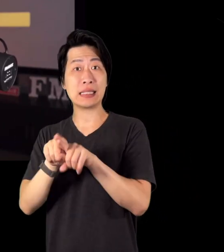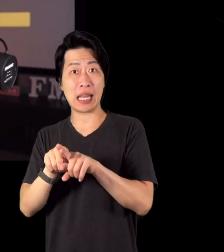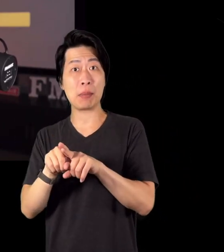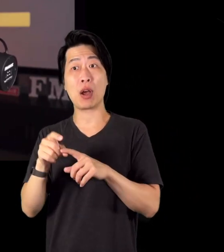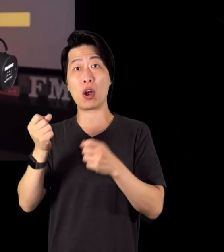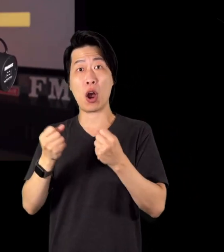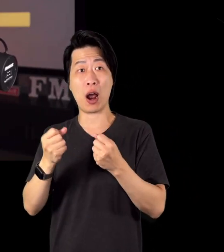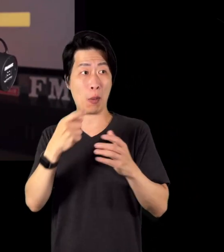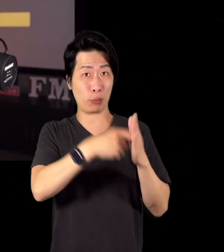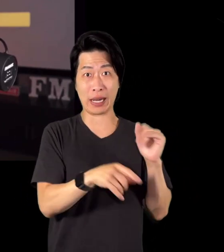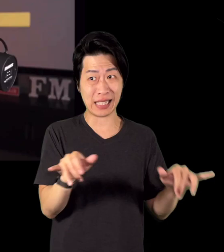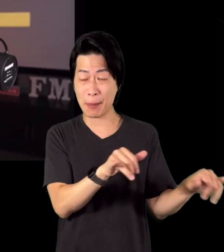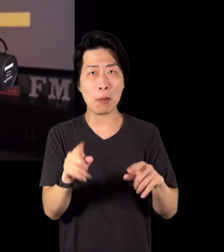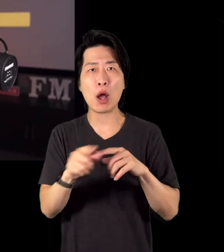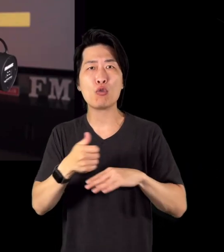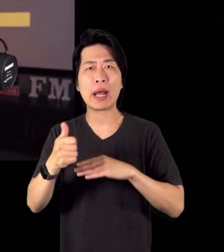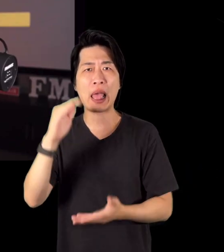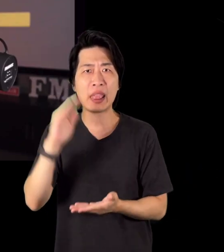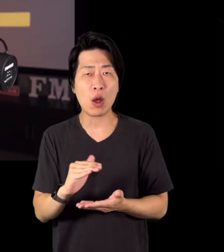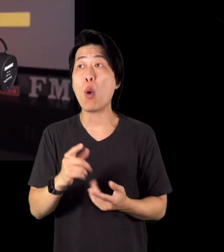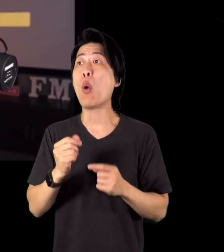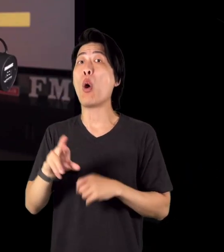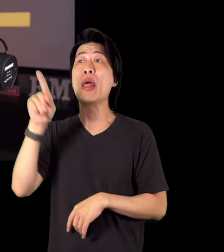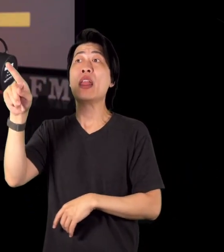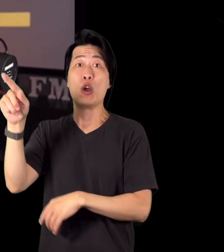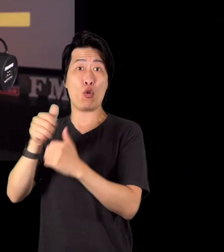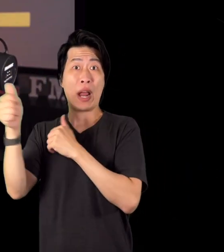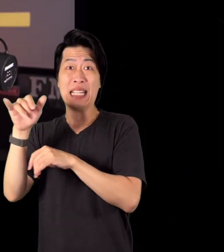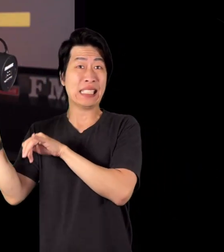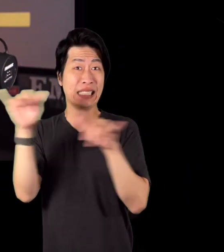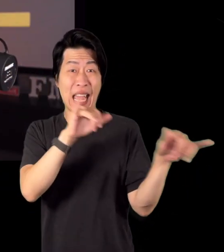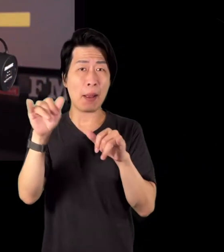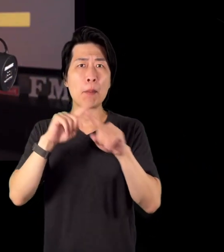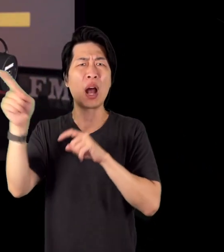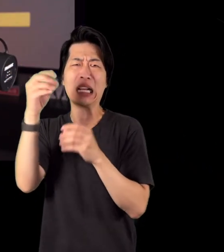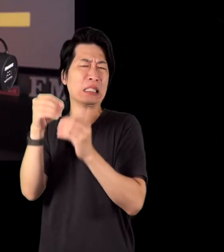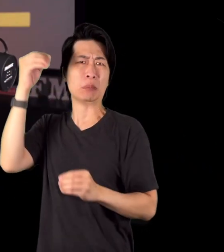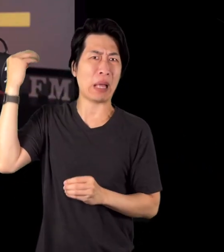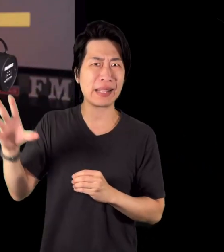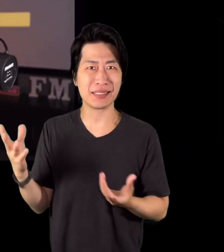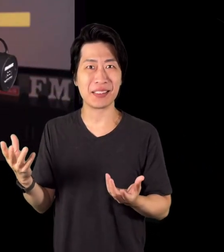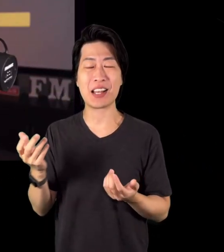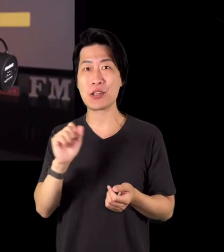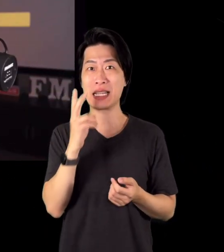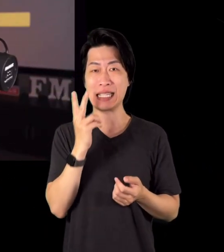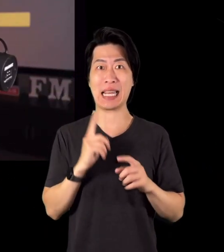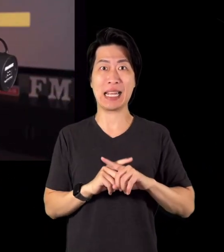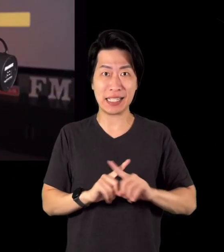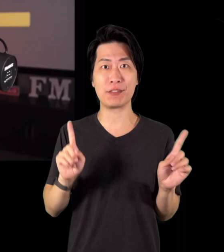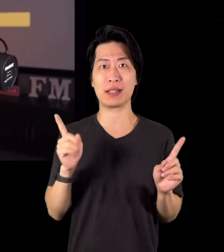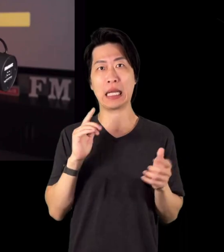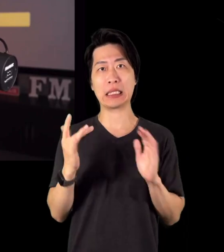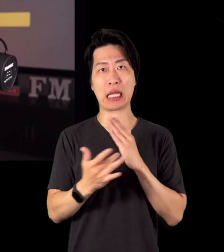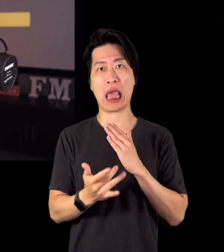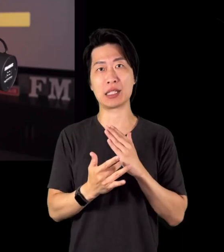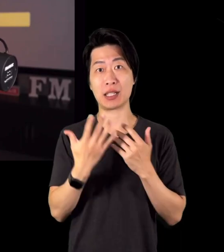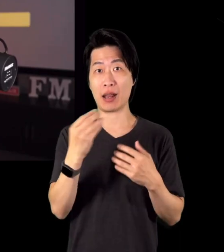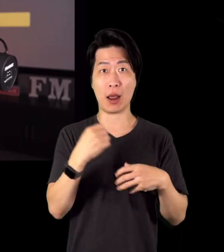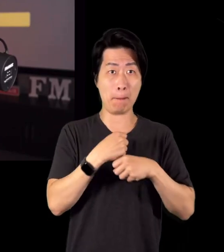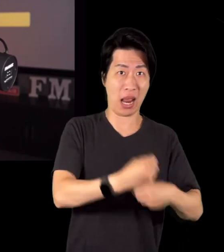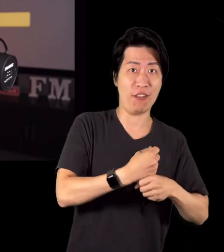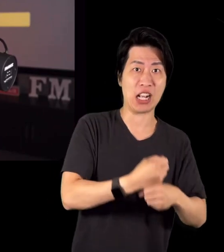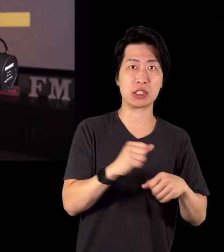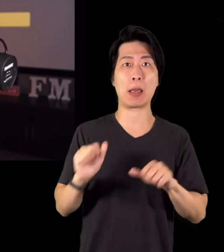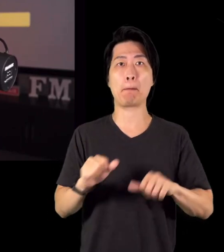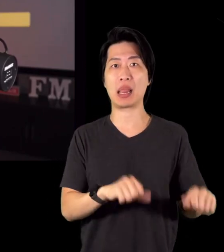enough range, or for the cars that they do have enough range, they're way too expensive. And this really highlights the difference in the technology and the